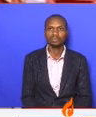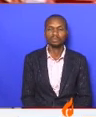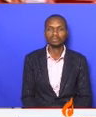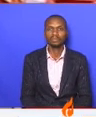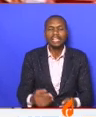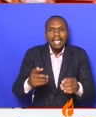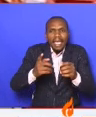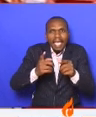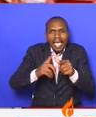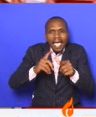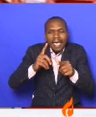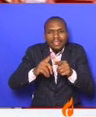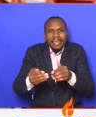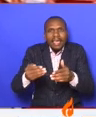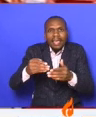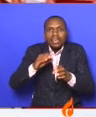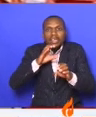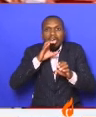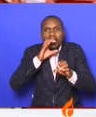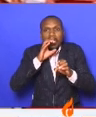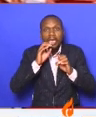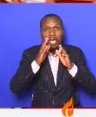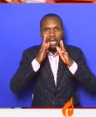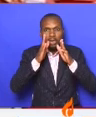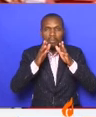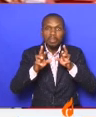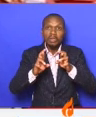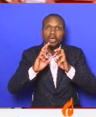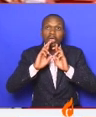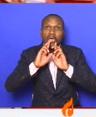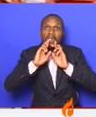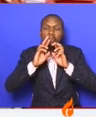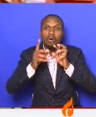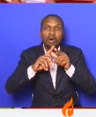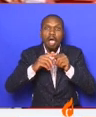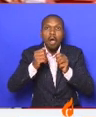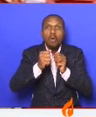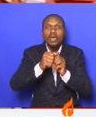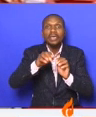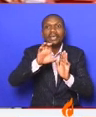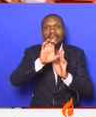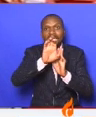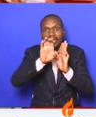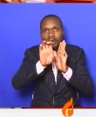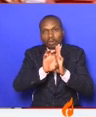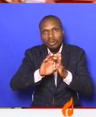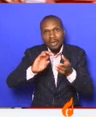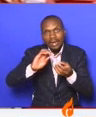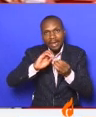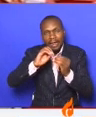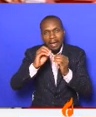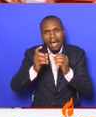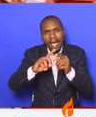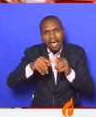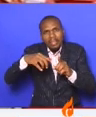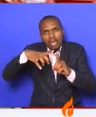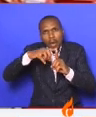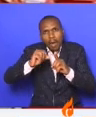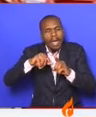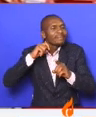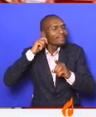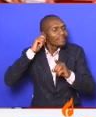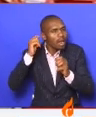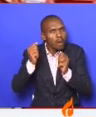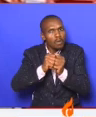Ekioni go kere ramu na galibu ebunge iyo korele buna kubwatika na monama chiko ye senate gose standing orders nigengane yira tegerero na ba